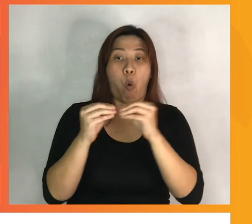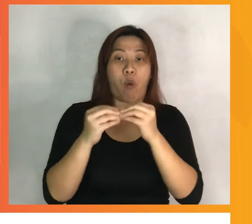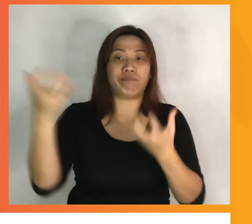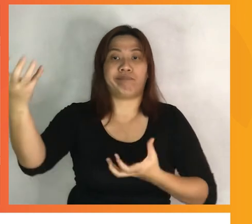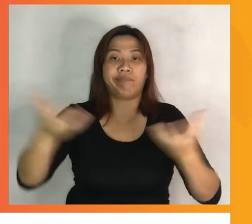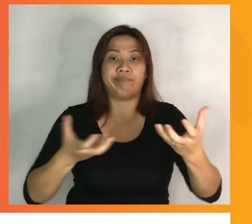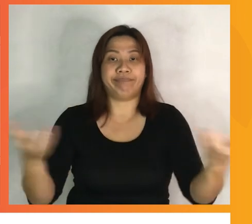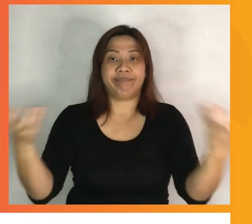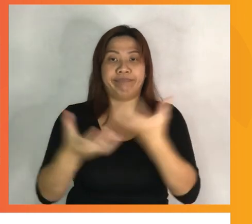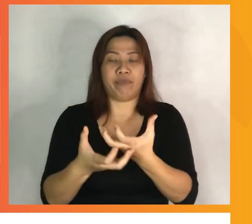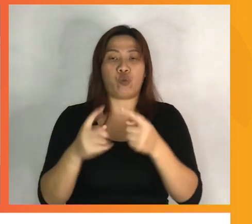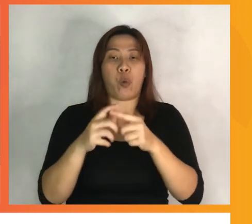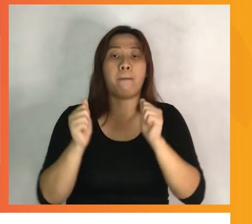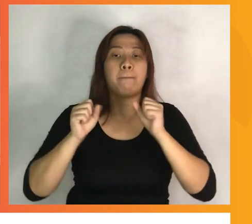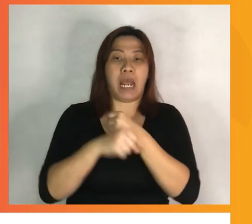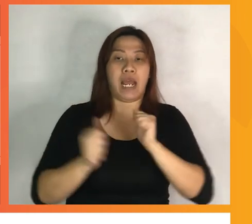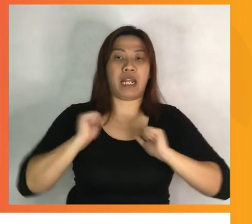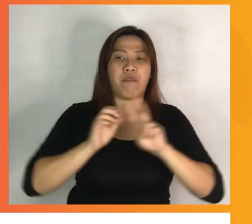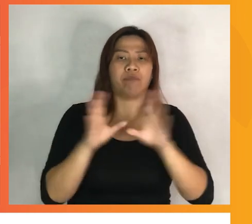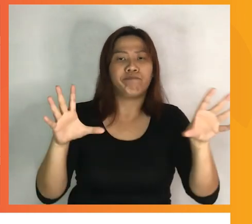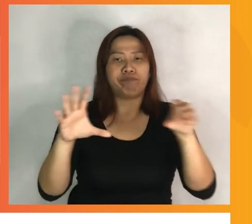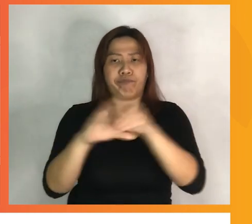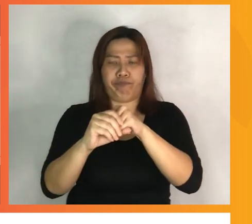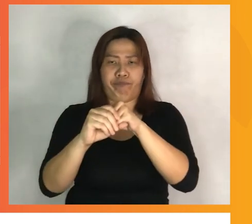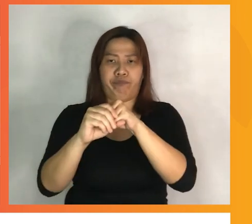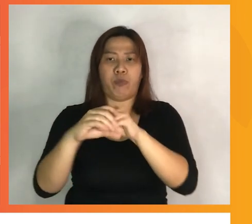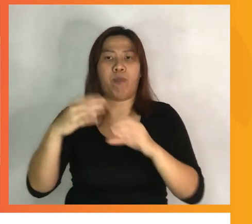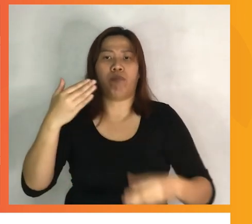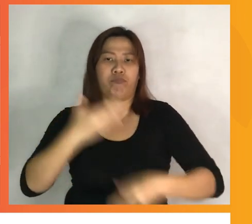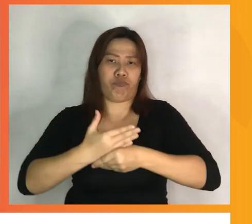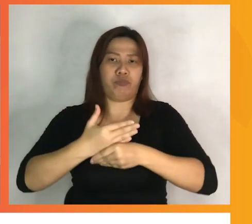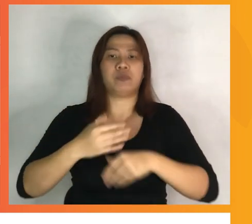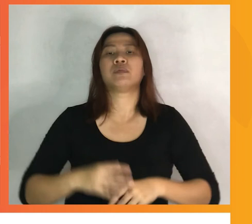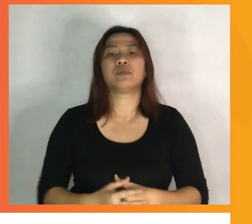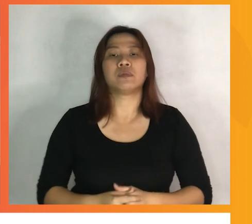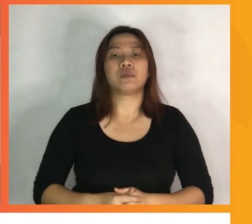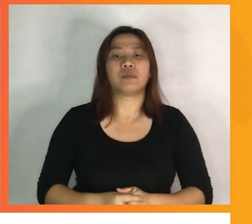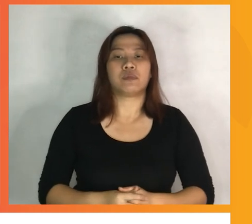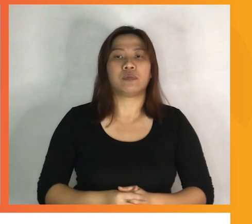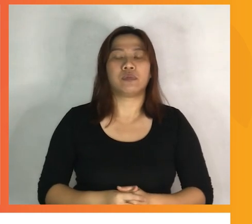of the STEP components together in order to make an activity more inclusive.